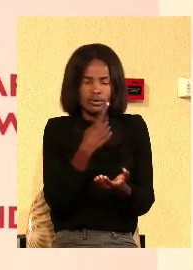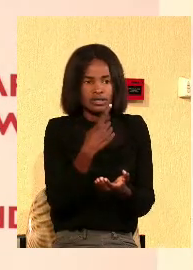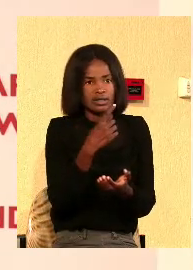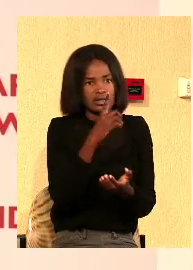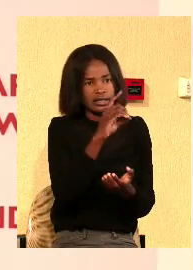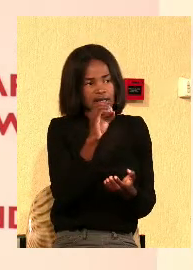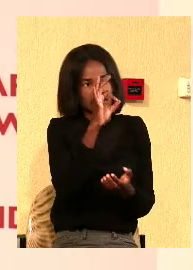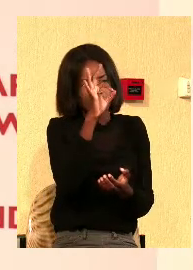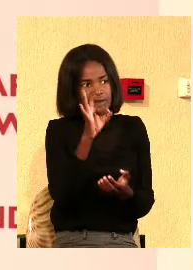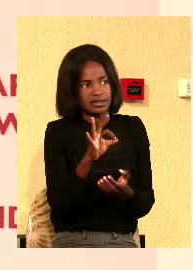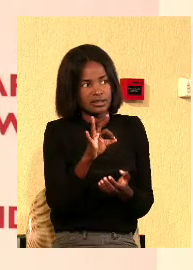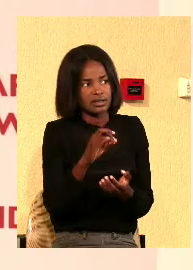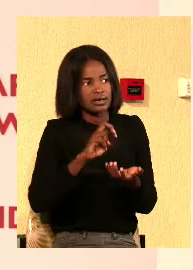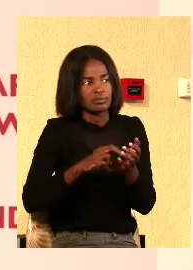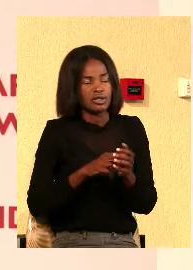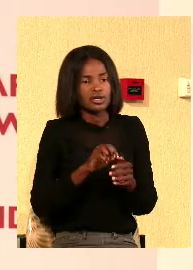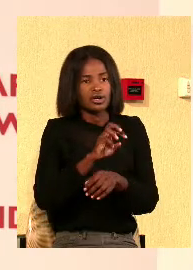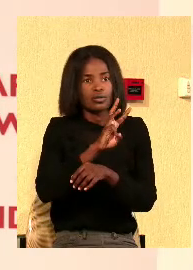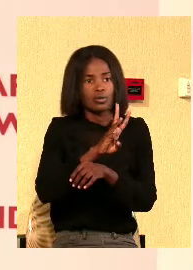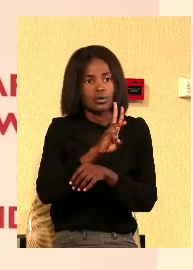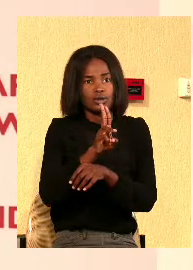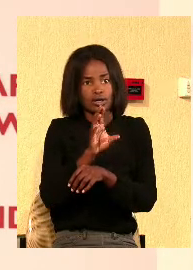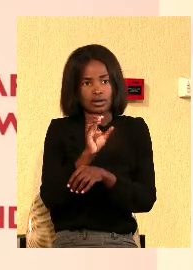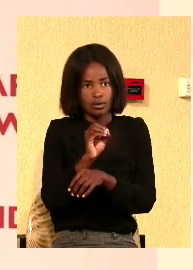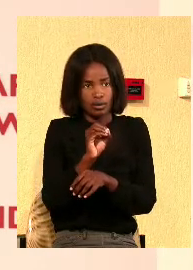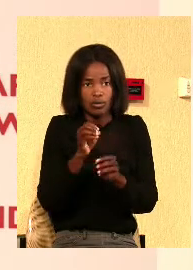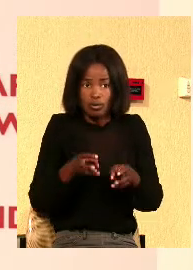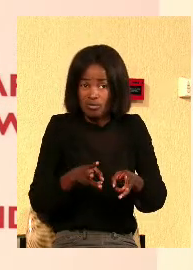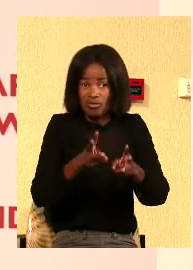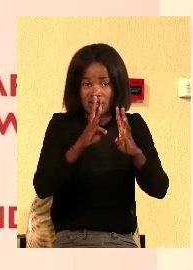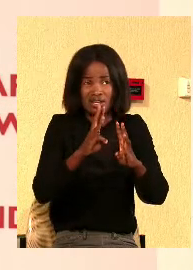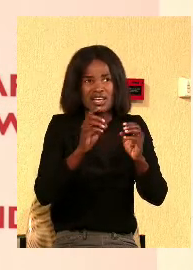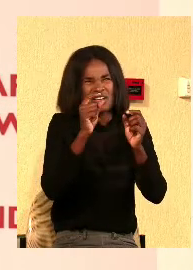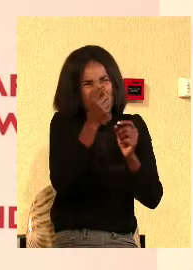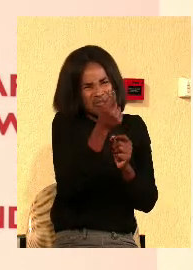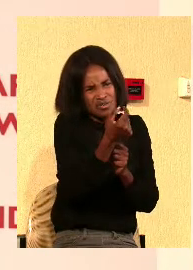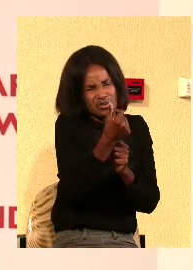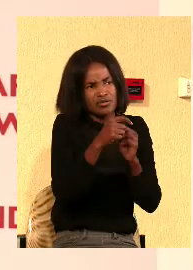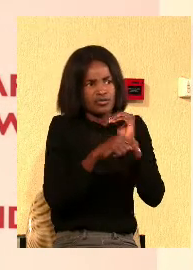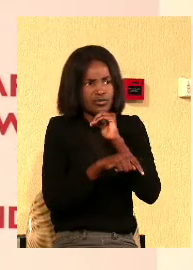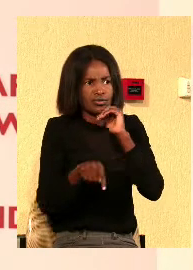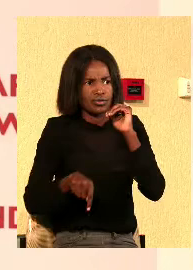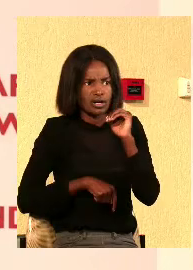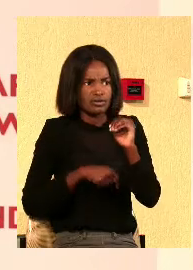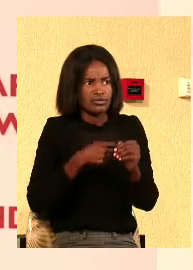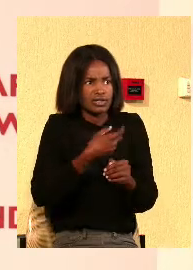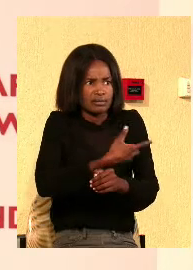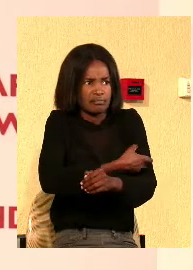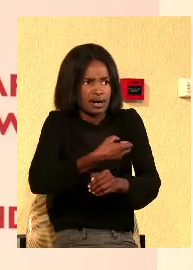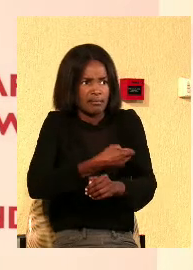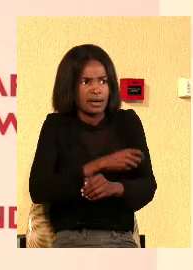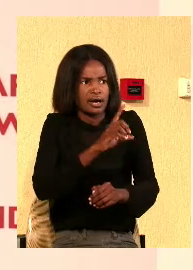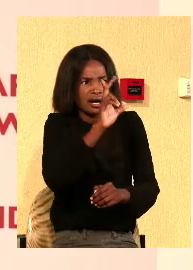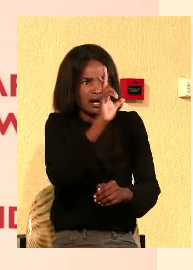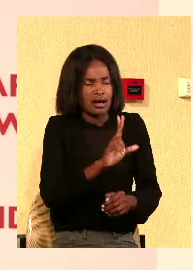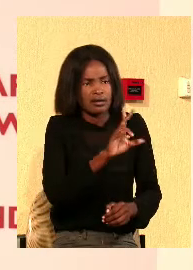WHO modeling. And there are very few countries who went up to 10% of the population.